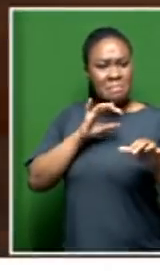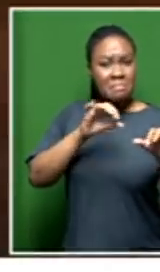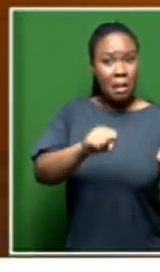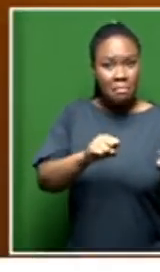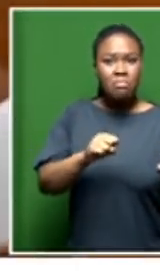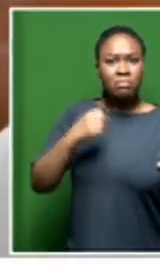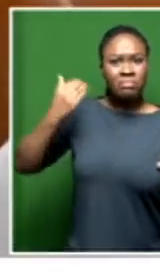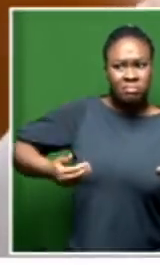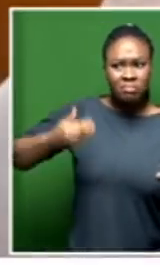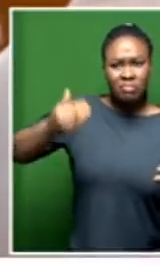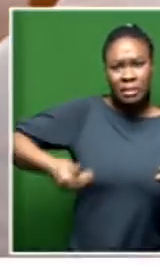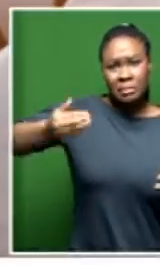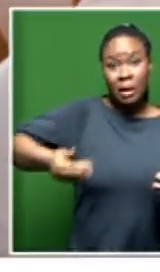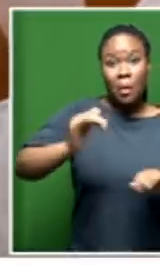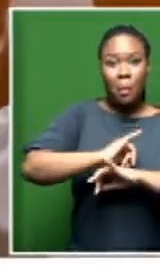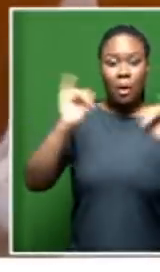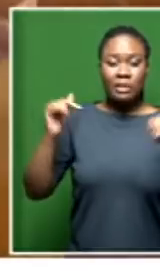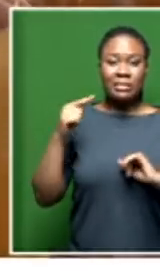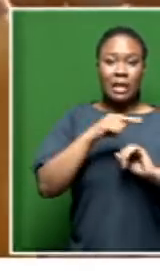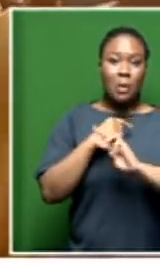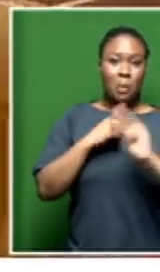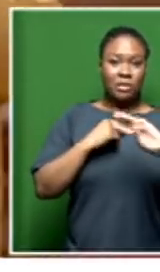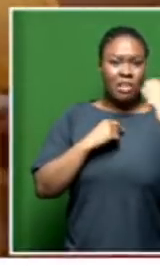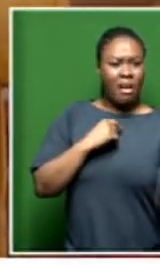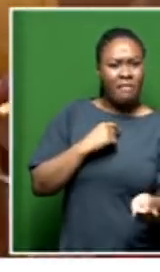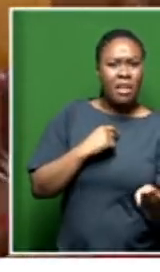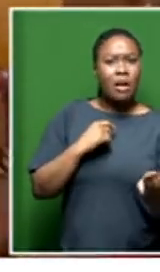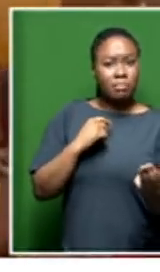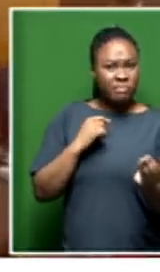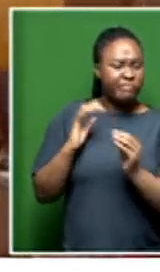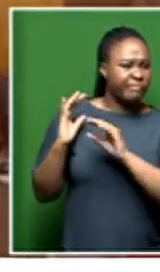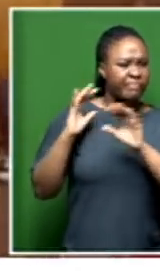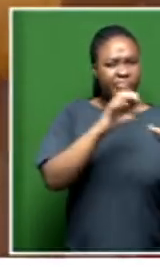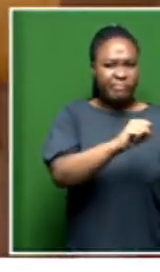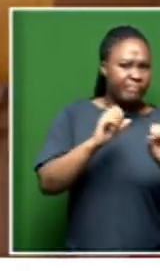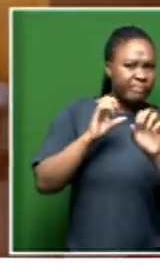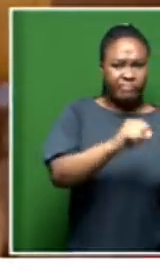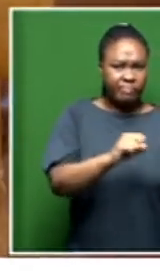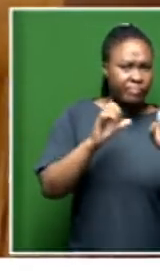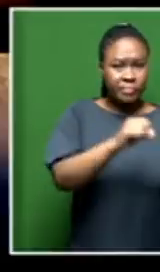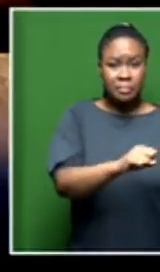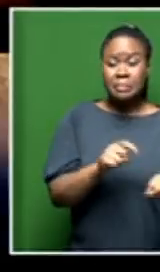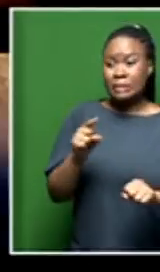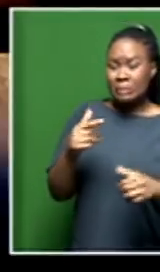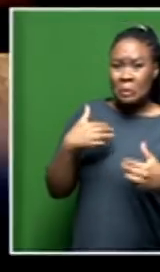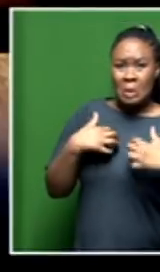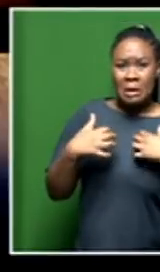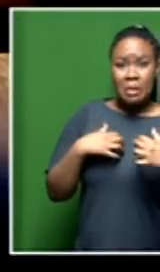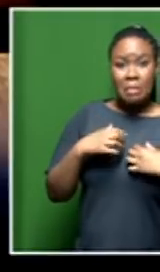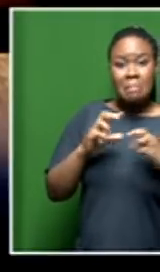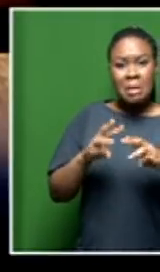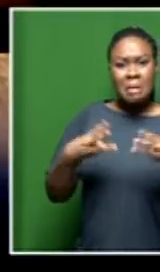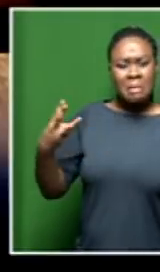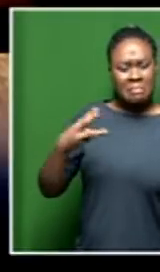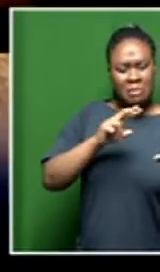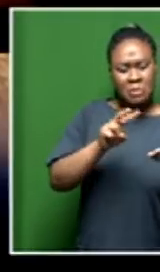normally coming, especially in the Western Africa region. Yeah, which is worrying. And one of the commentaries I was reading, I think it was in